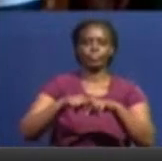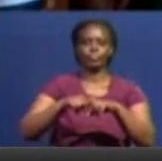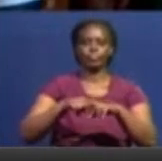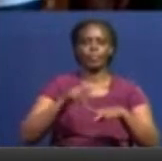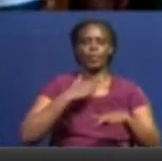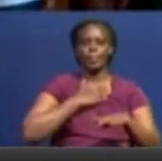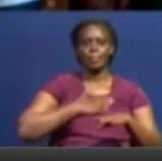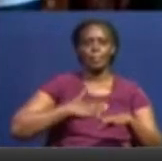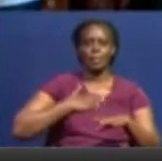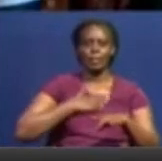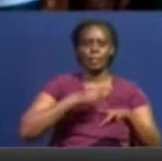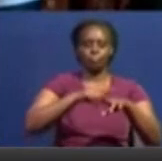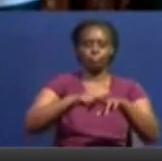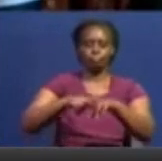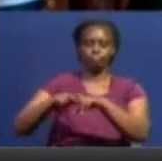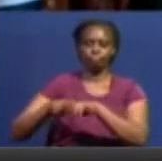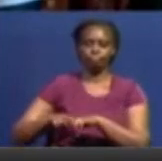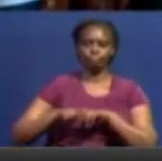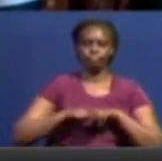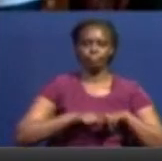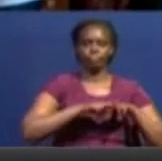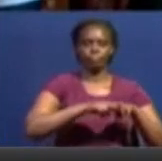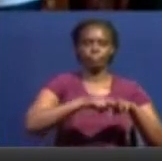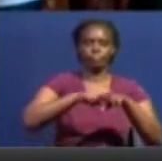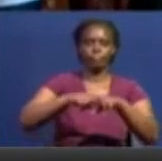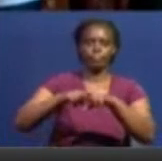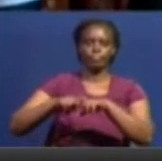Take your seats.